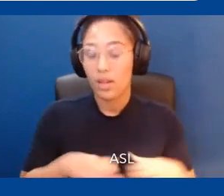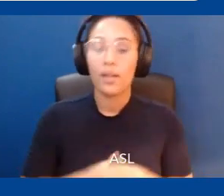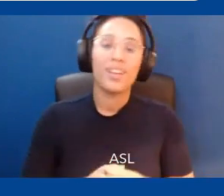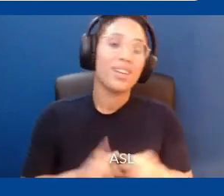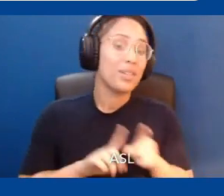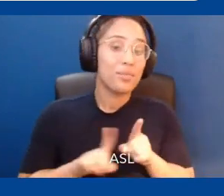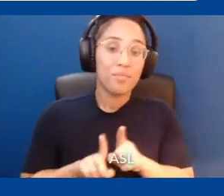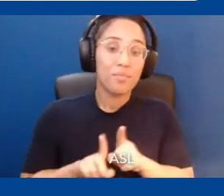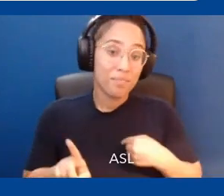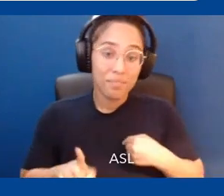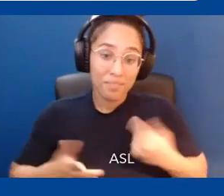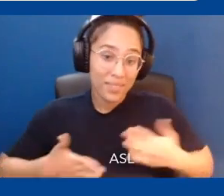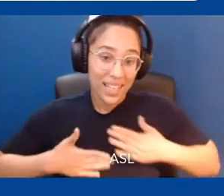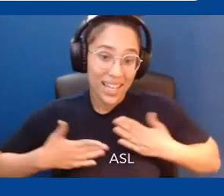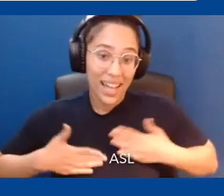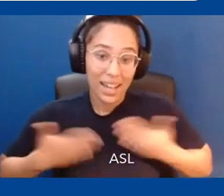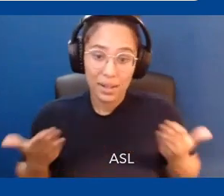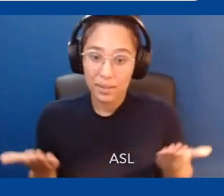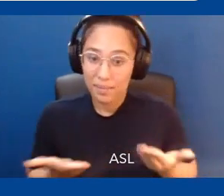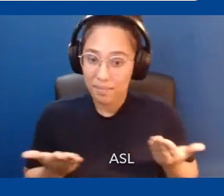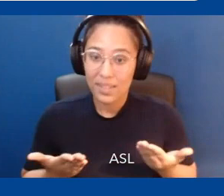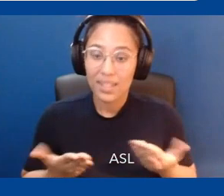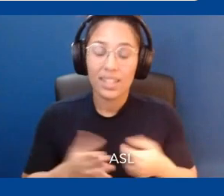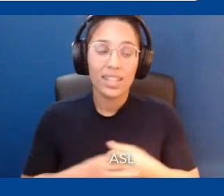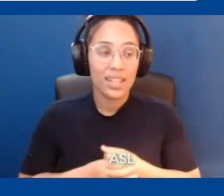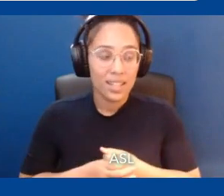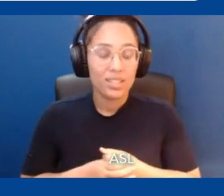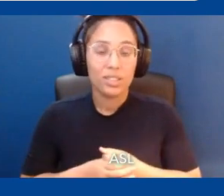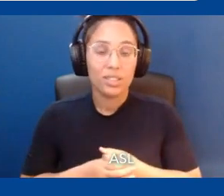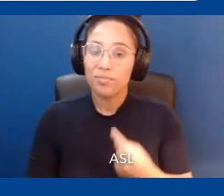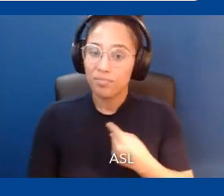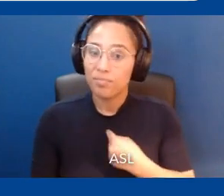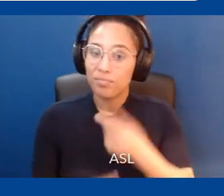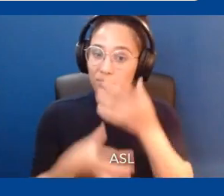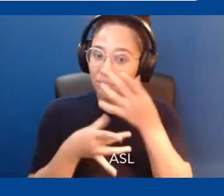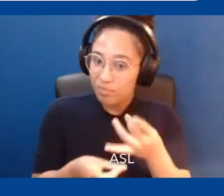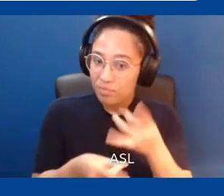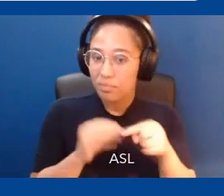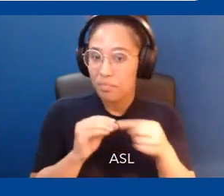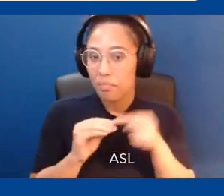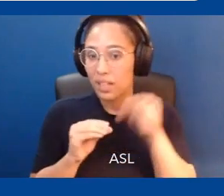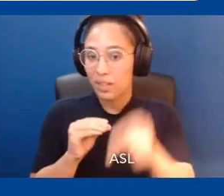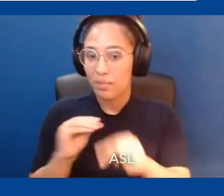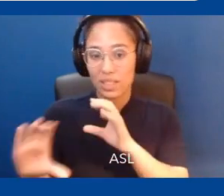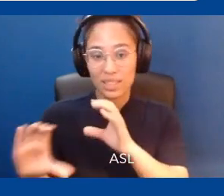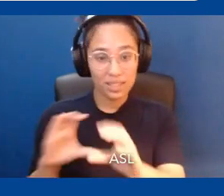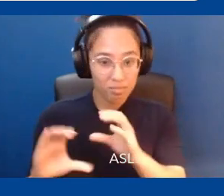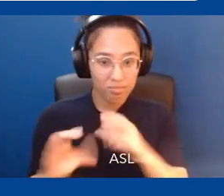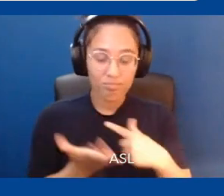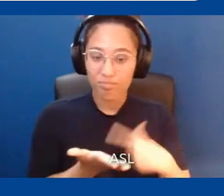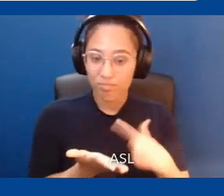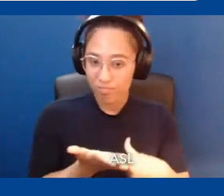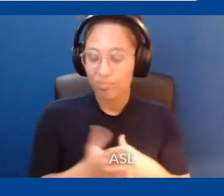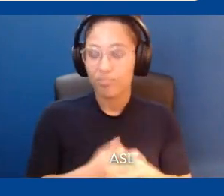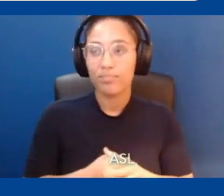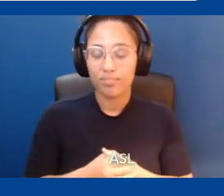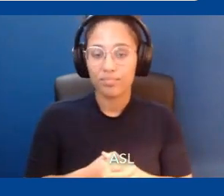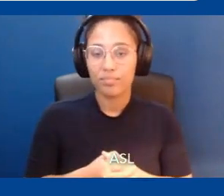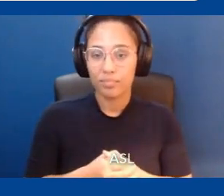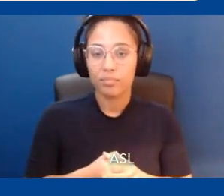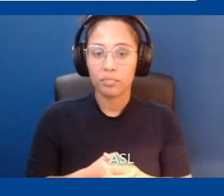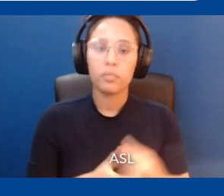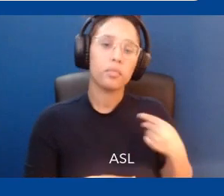here. I'm very interested about this conversation. And well, I've done 2